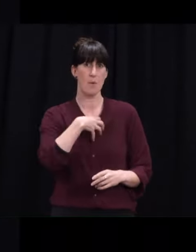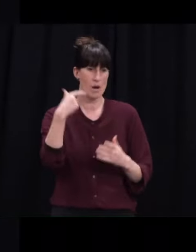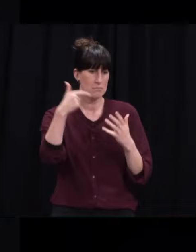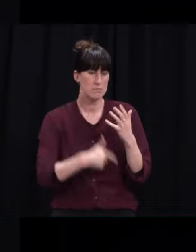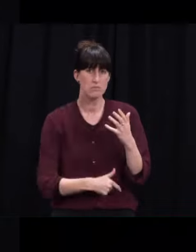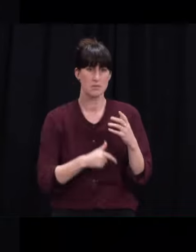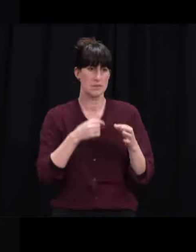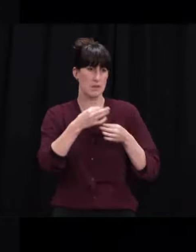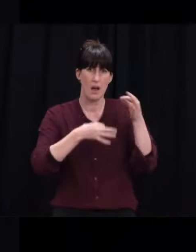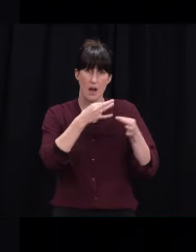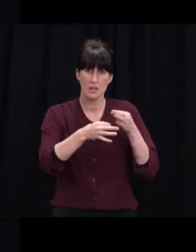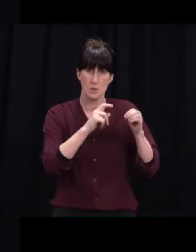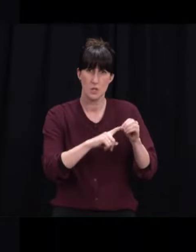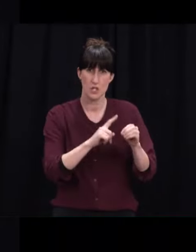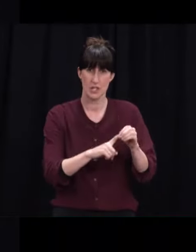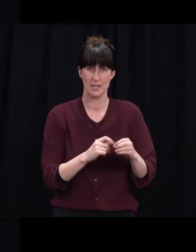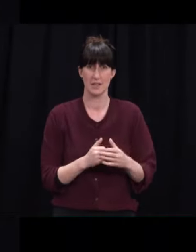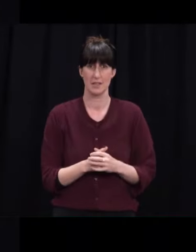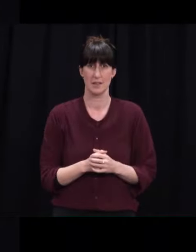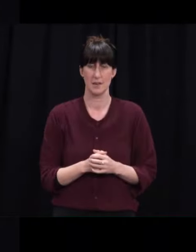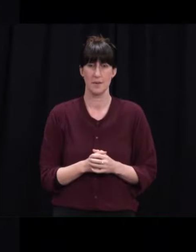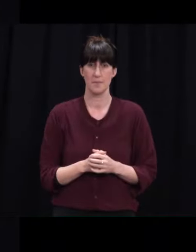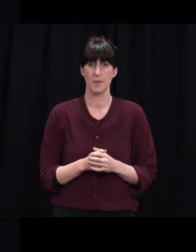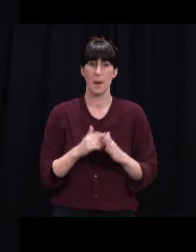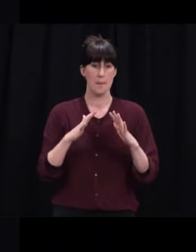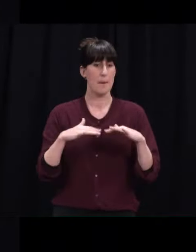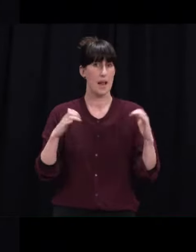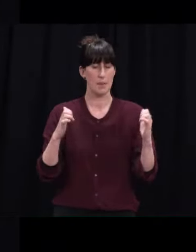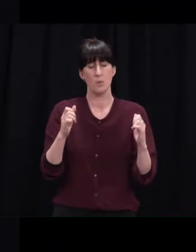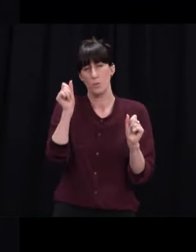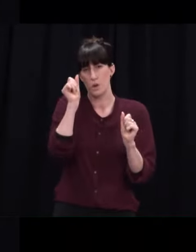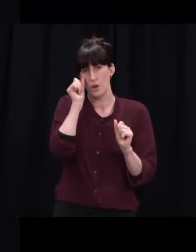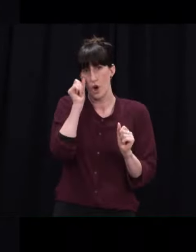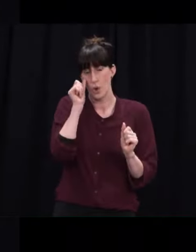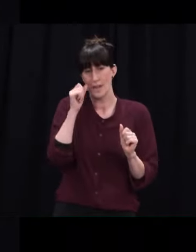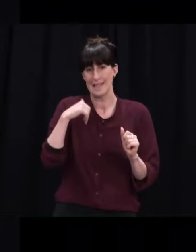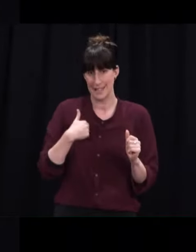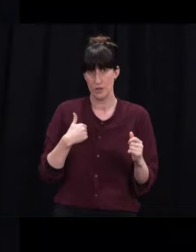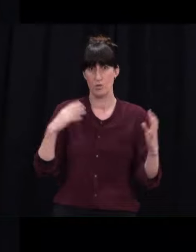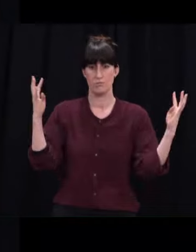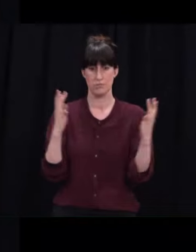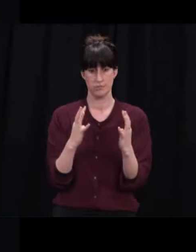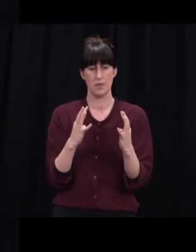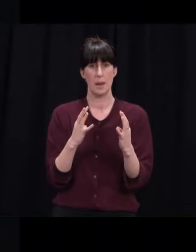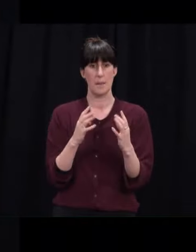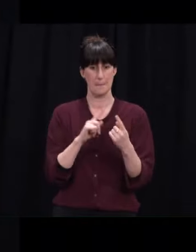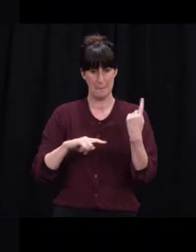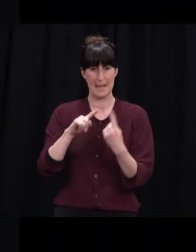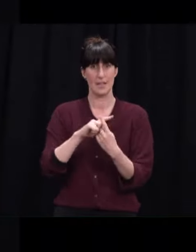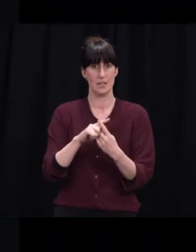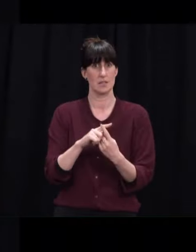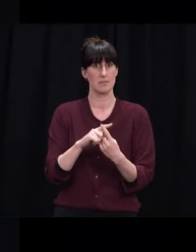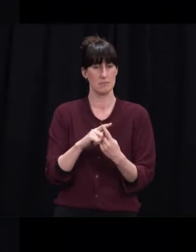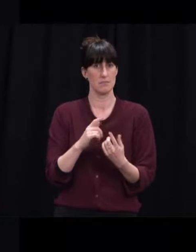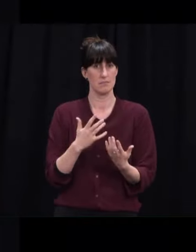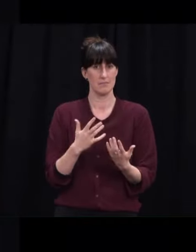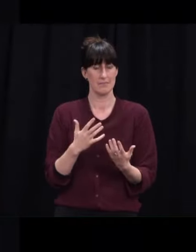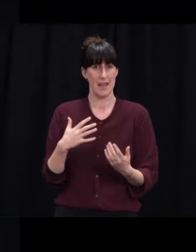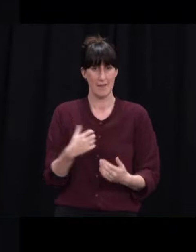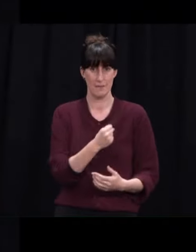we're also very mindful of the need for Parliament to be able to come together sooner rather than later. So